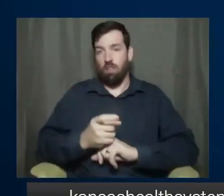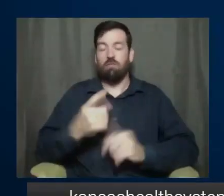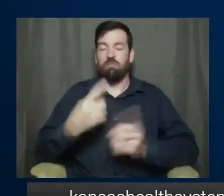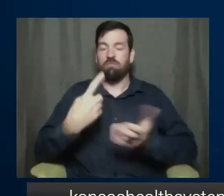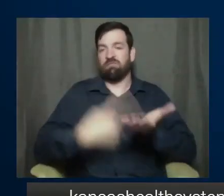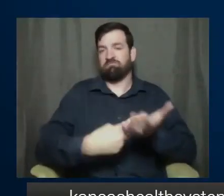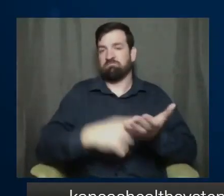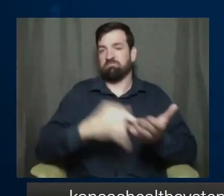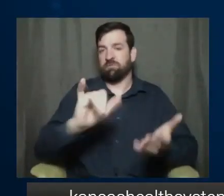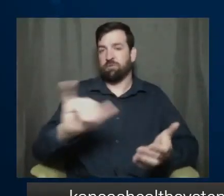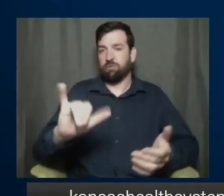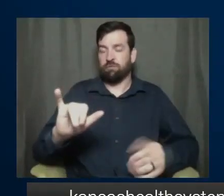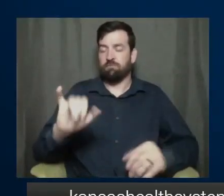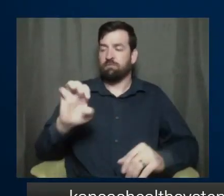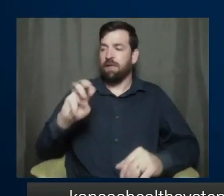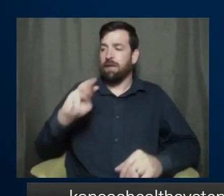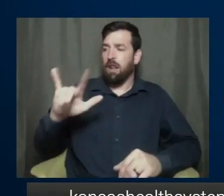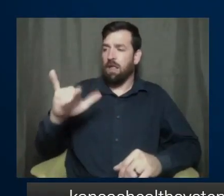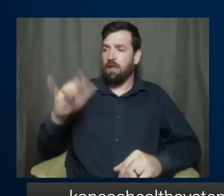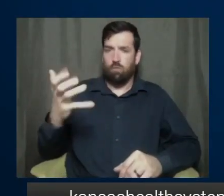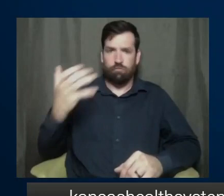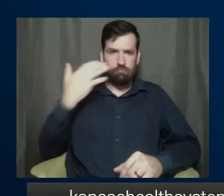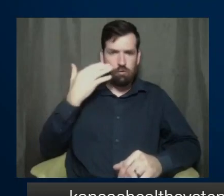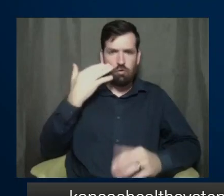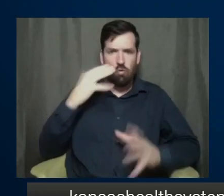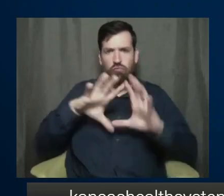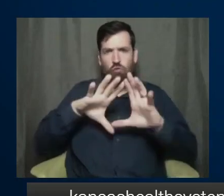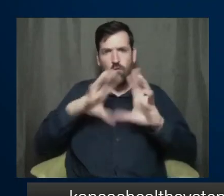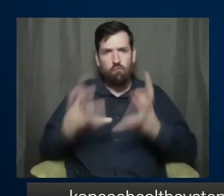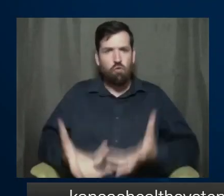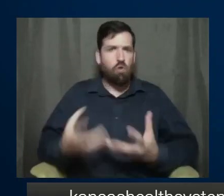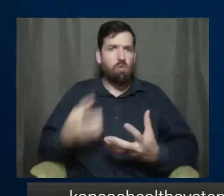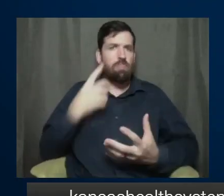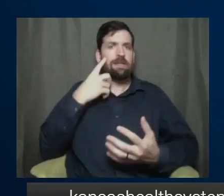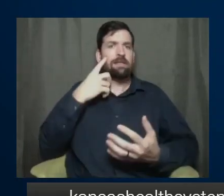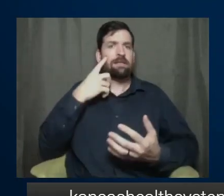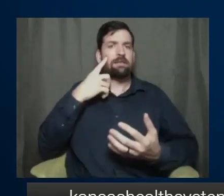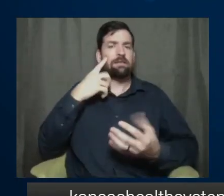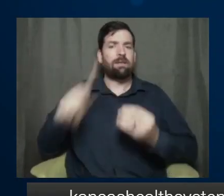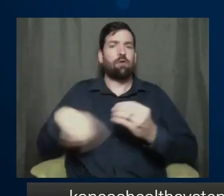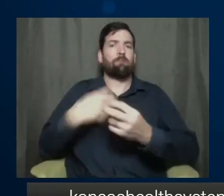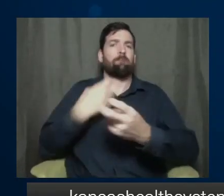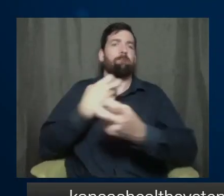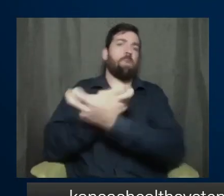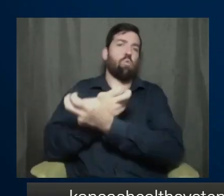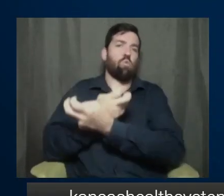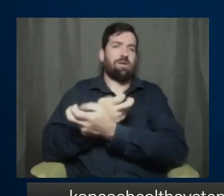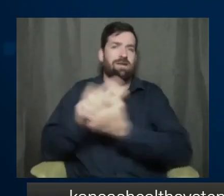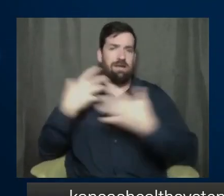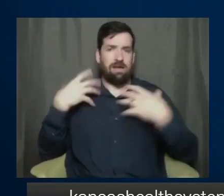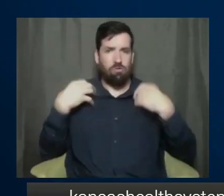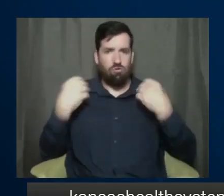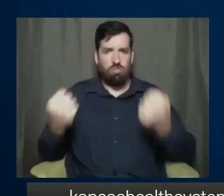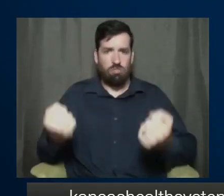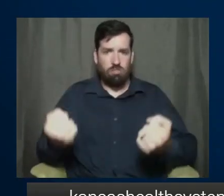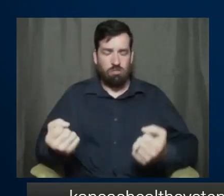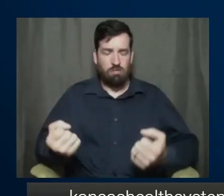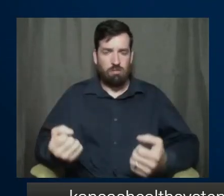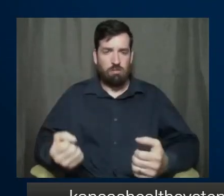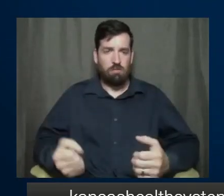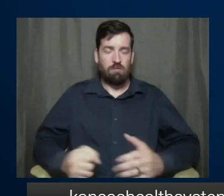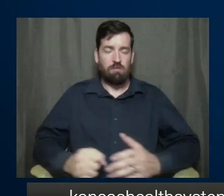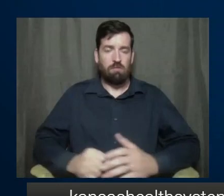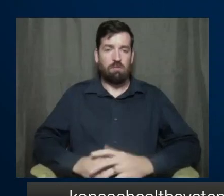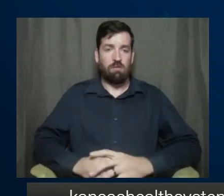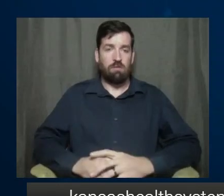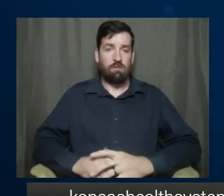And Emily just wants to know, overall, what should we be thinking about when we think of bone health? Are we talking about certain foods